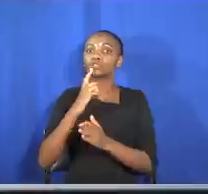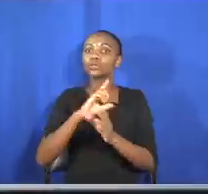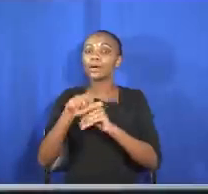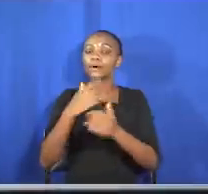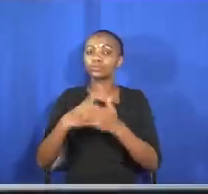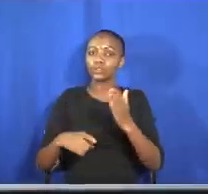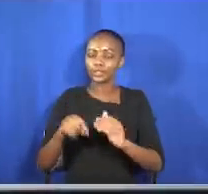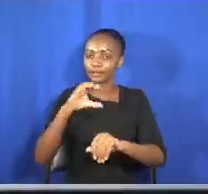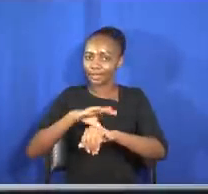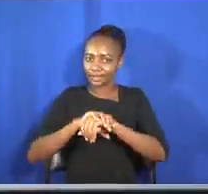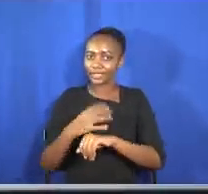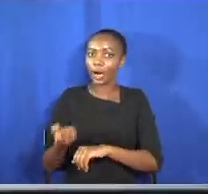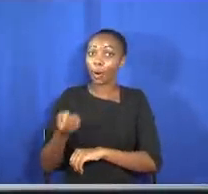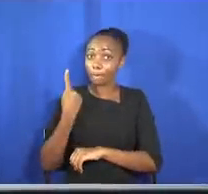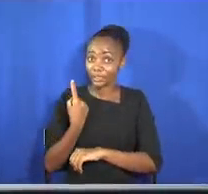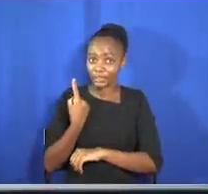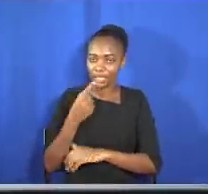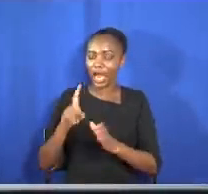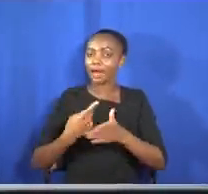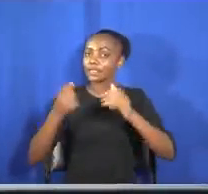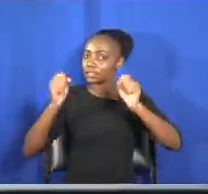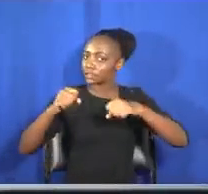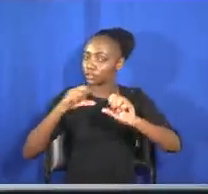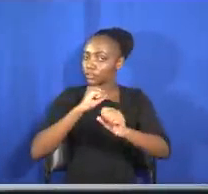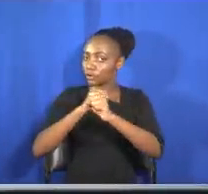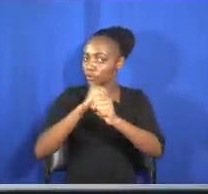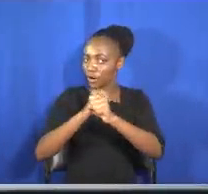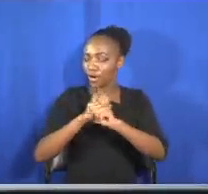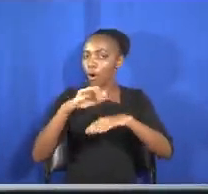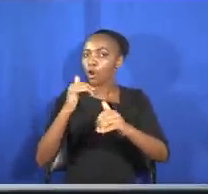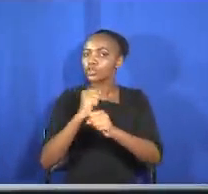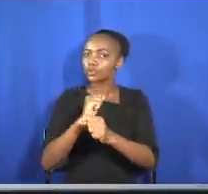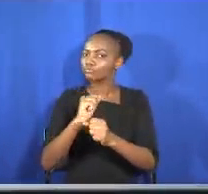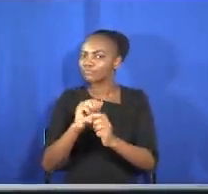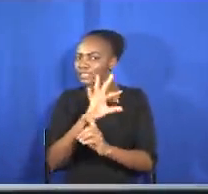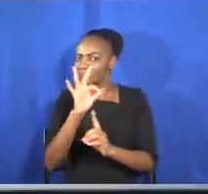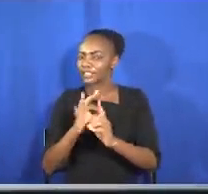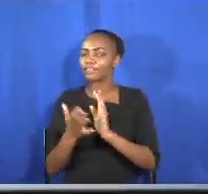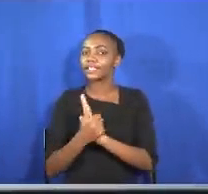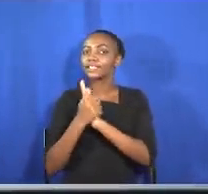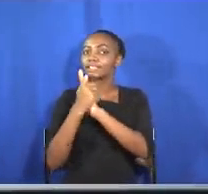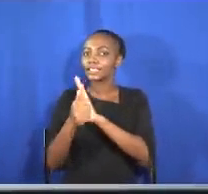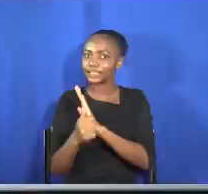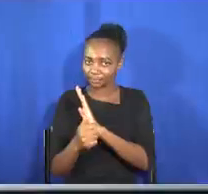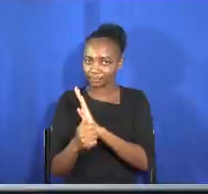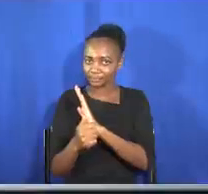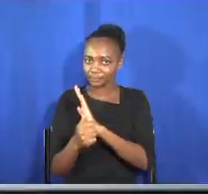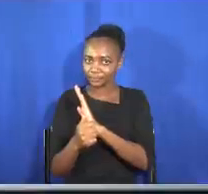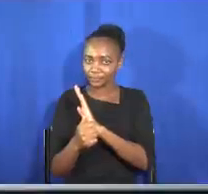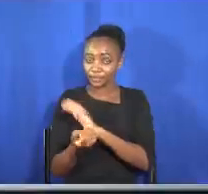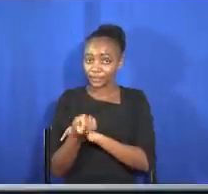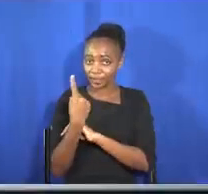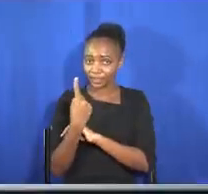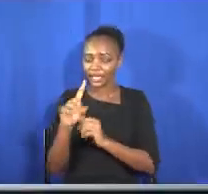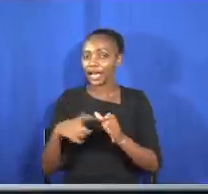about acquiring a competency such that you are able to perform a certain skill. So you acquire competencies